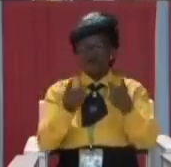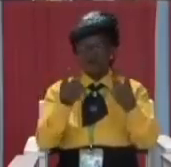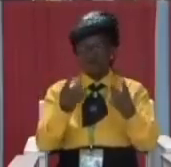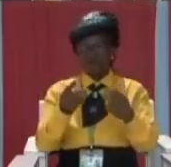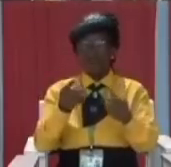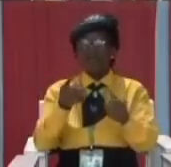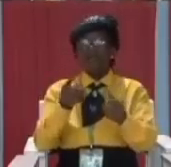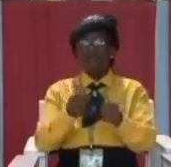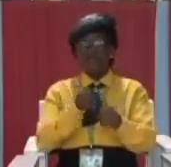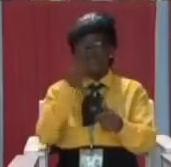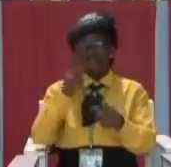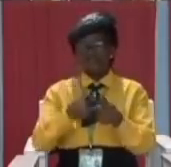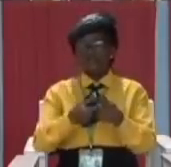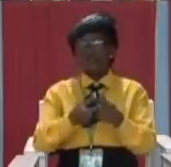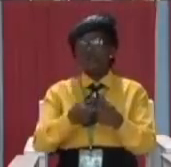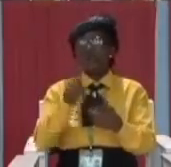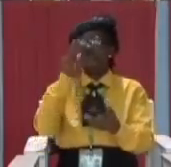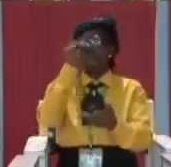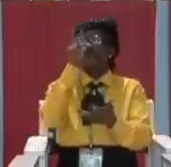First to reach the top.